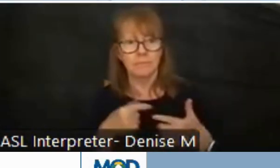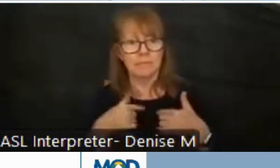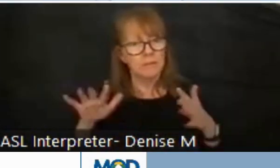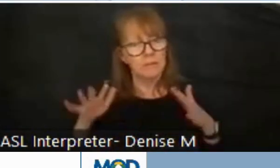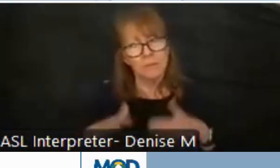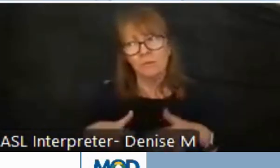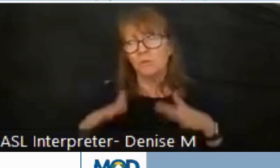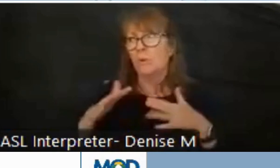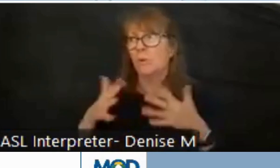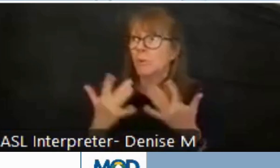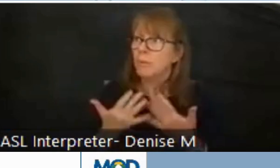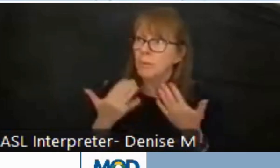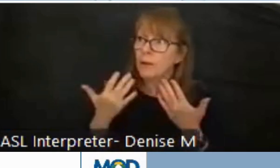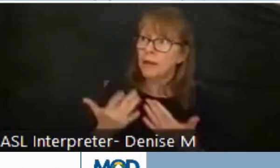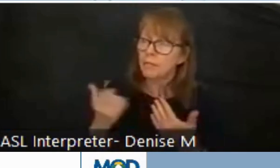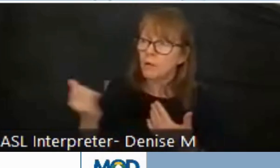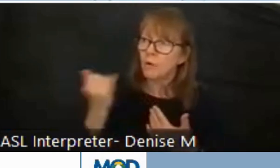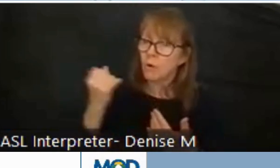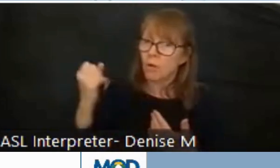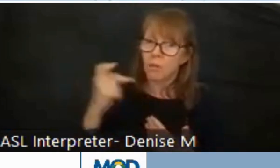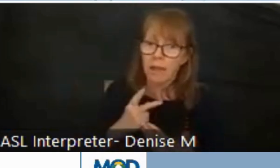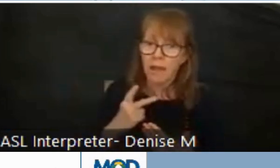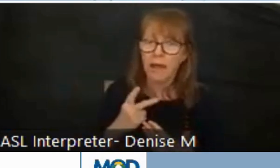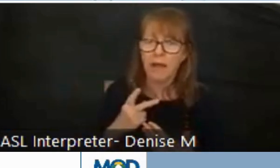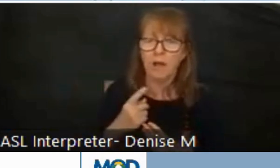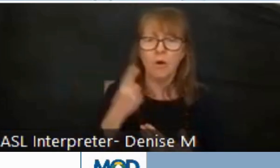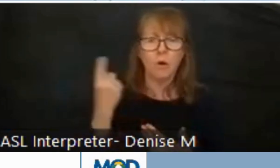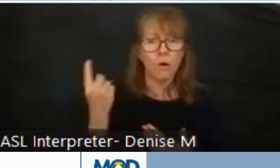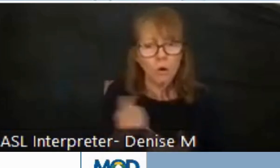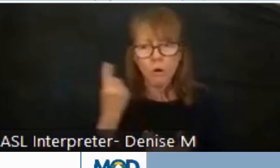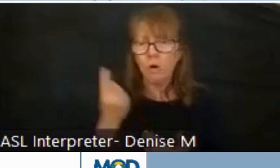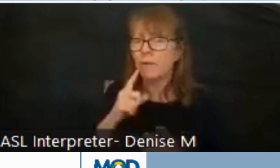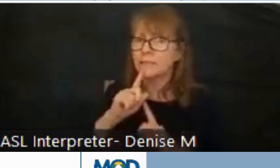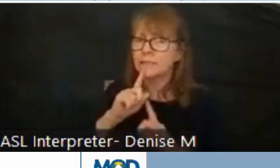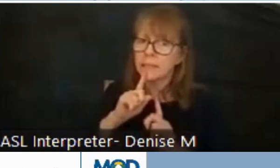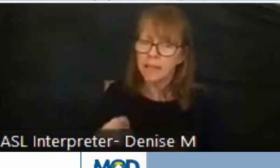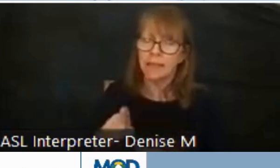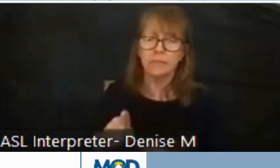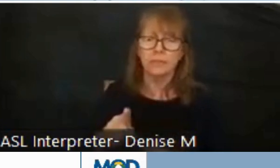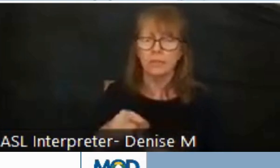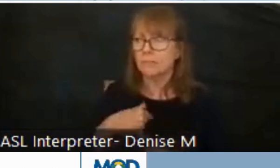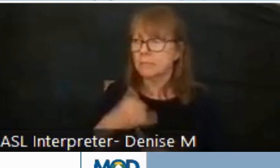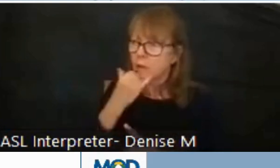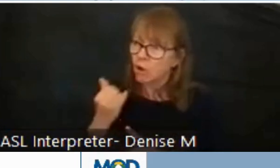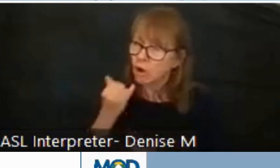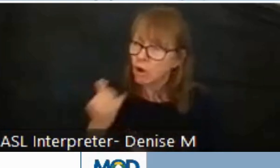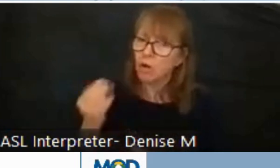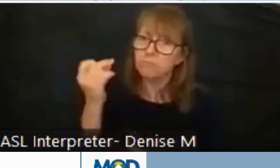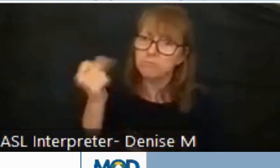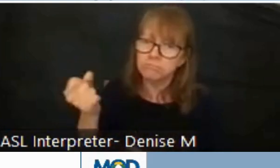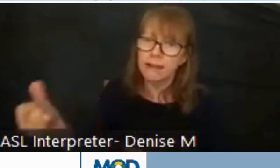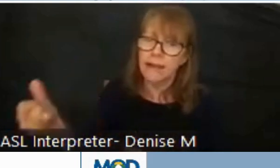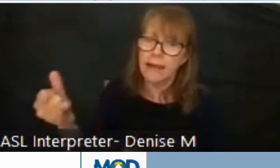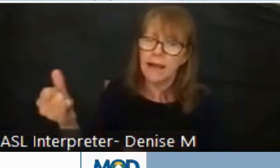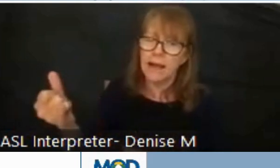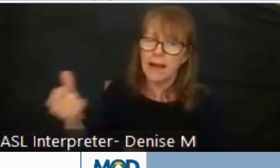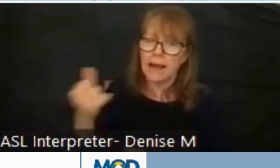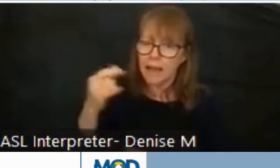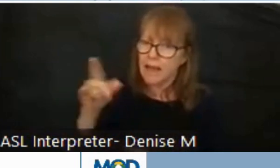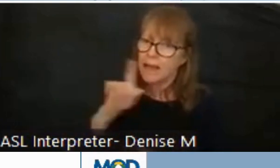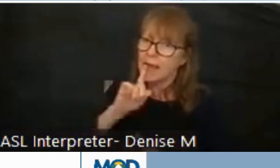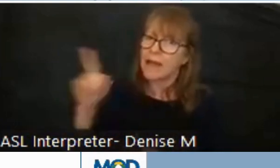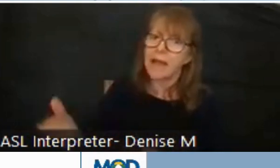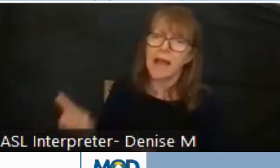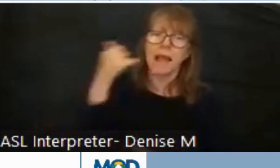to wait for a call back. I want you to always answer the phone when I call. Is that going to be reasonable?